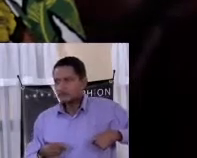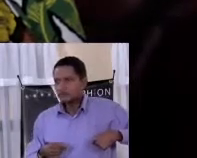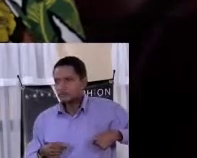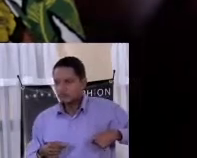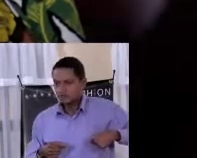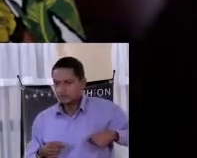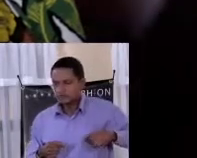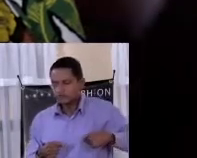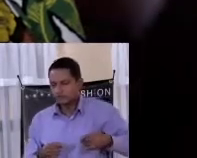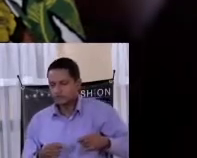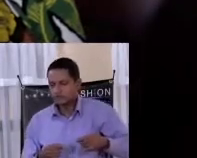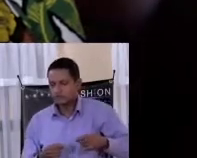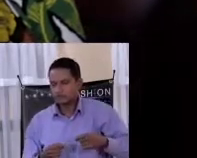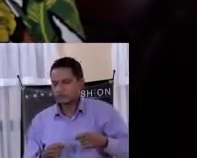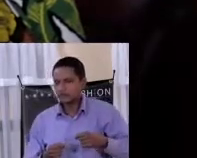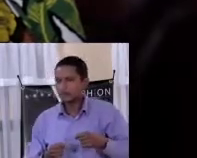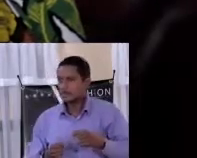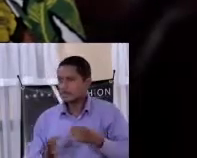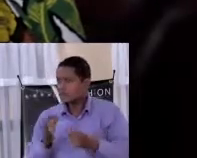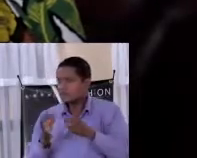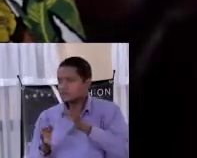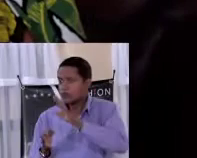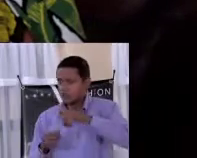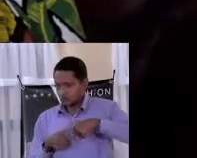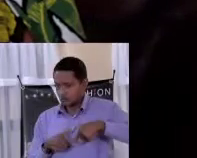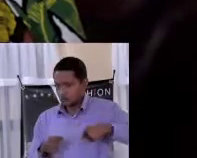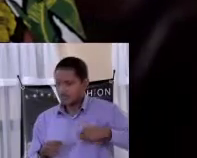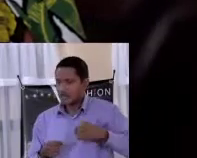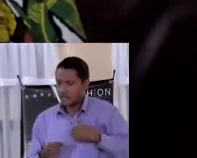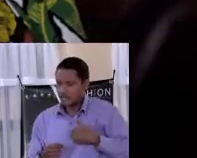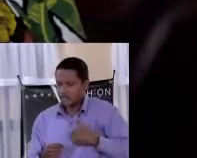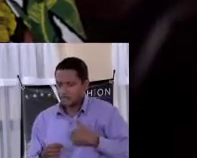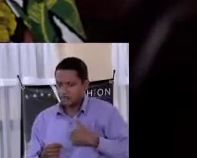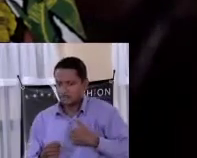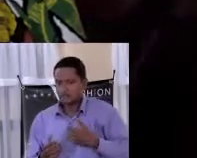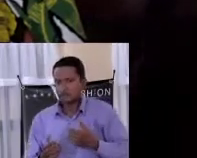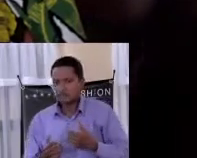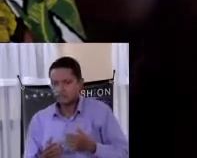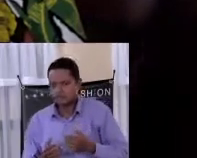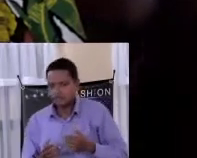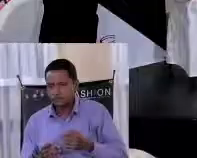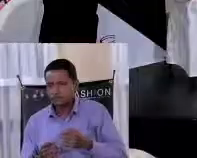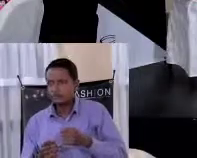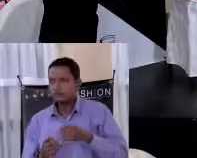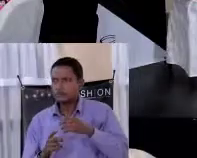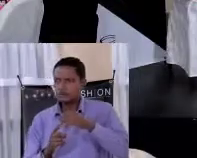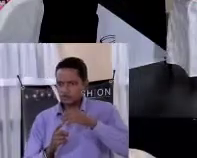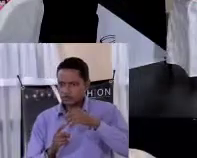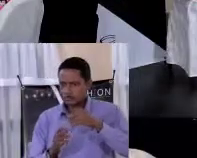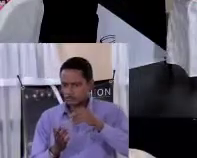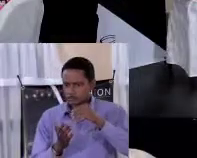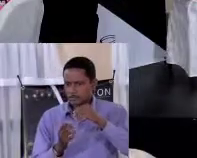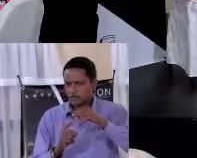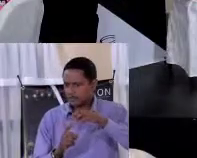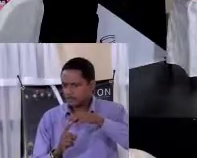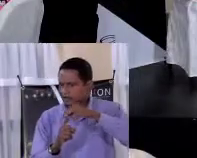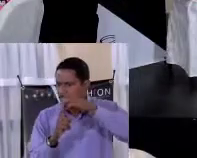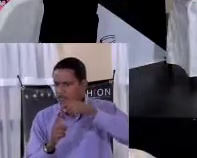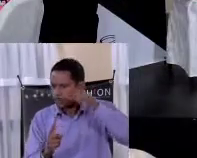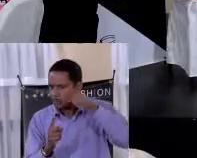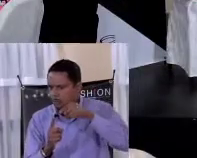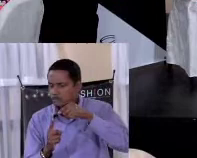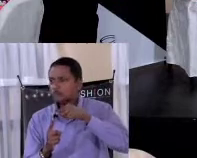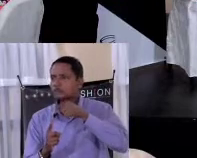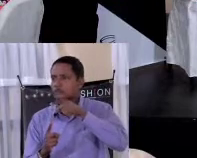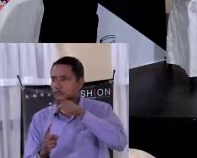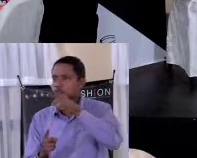that should also follow your brand. If your brand has a particular aesthetic, you want it to follow through in your collections. So you want to stand out and you